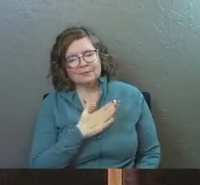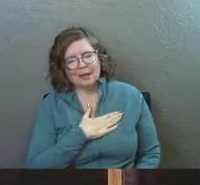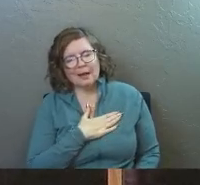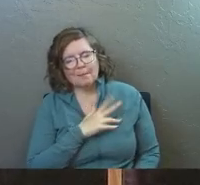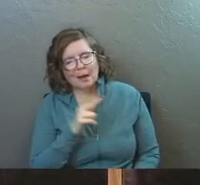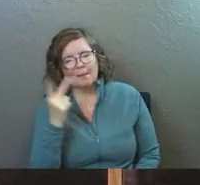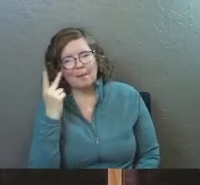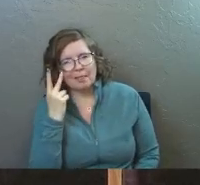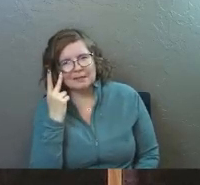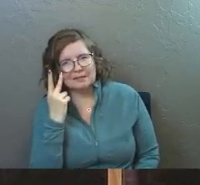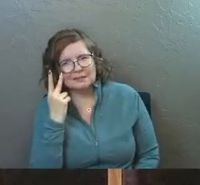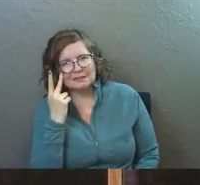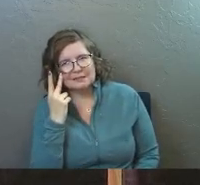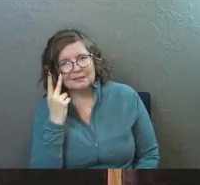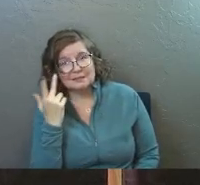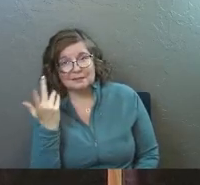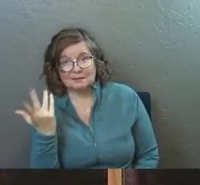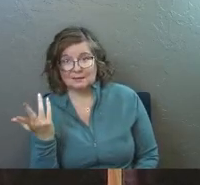my politics.